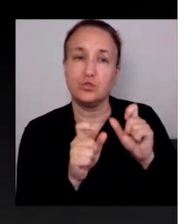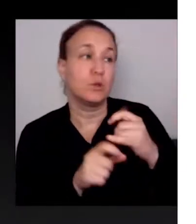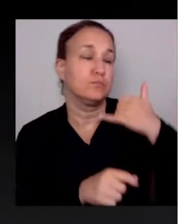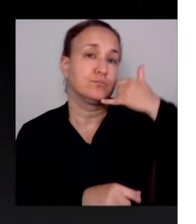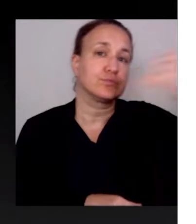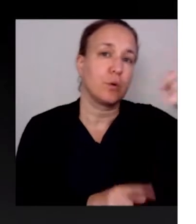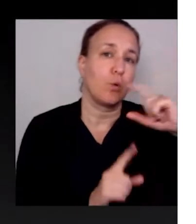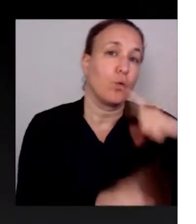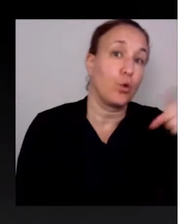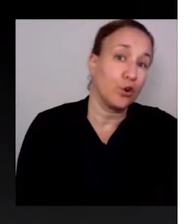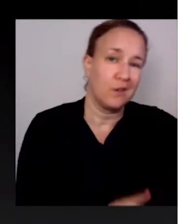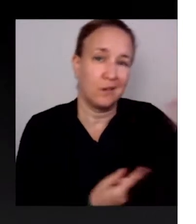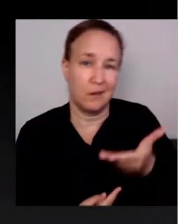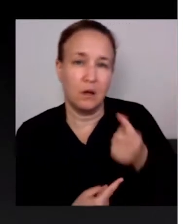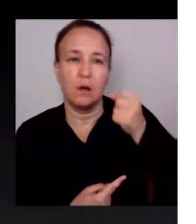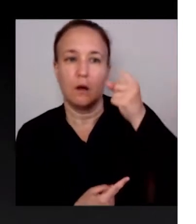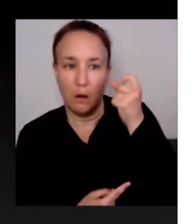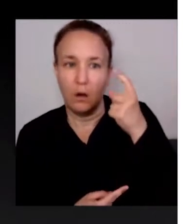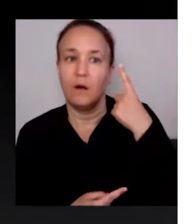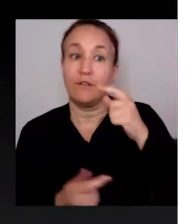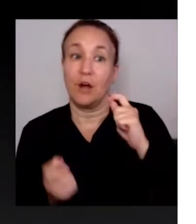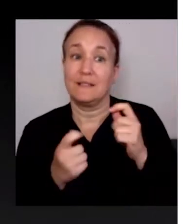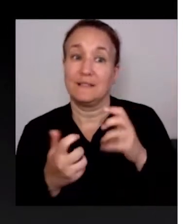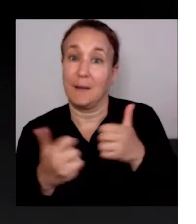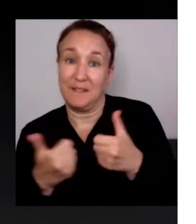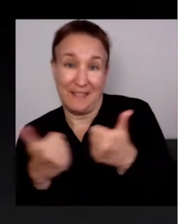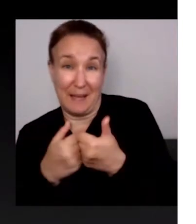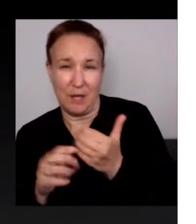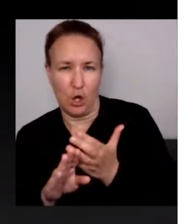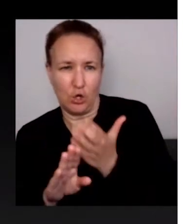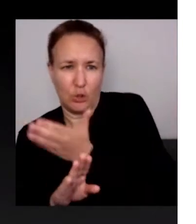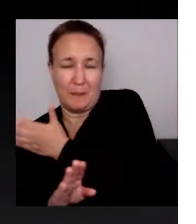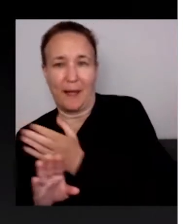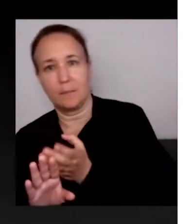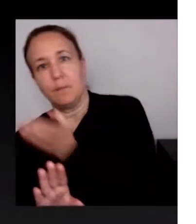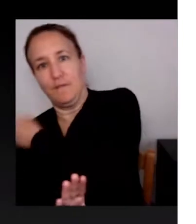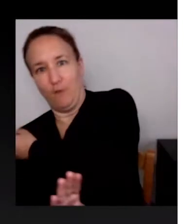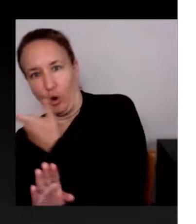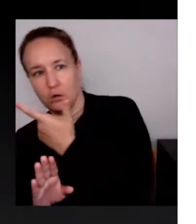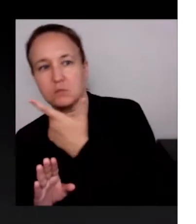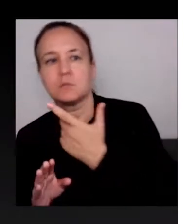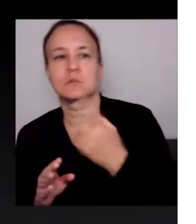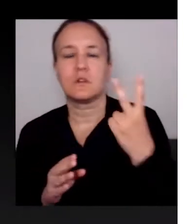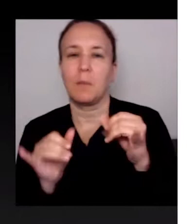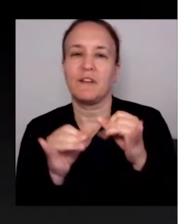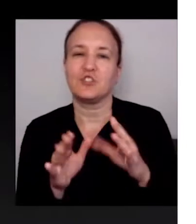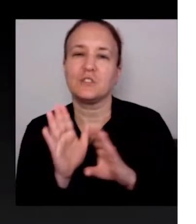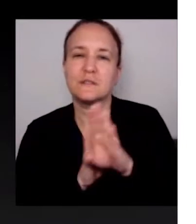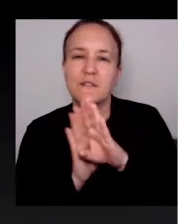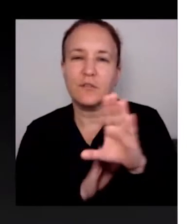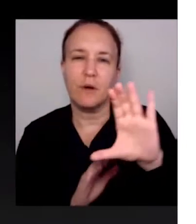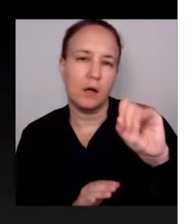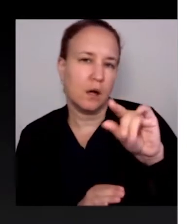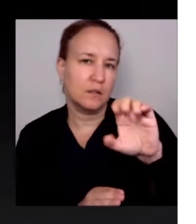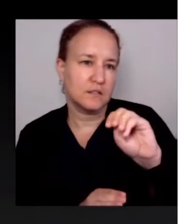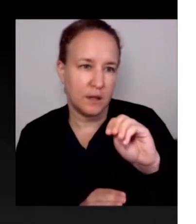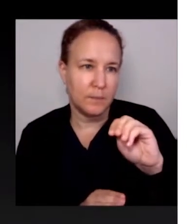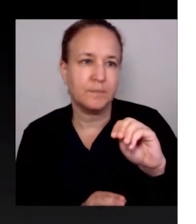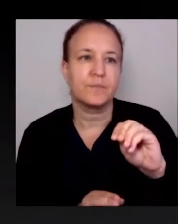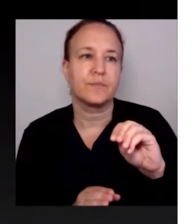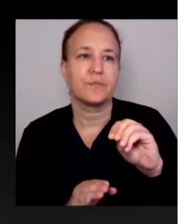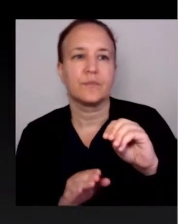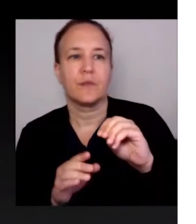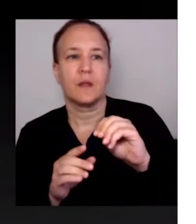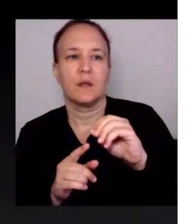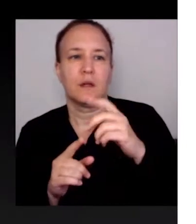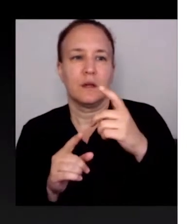But the history of adaptive gaming actually goes back even further than that. A couple of engineers developed a custom circuit for the Apple II